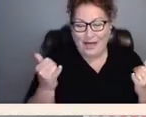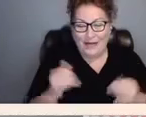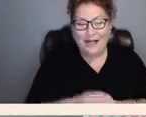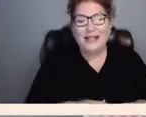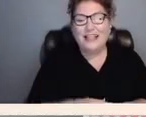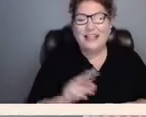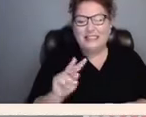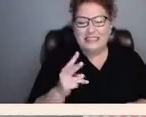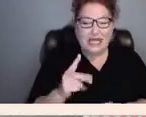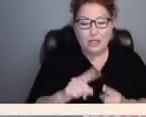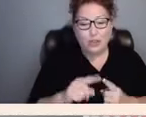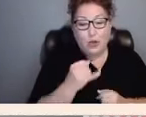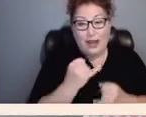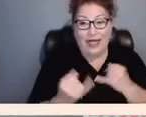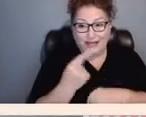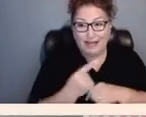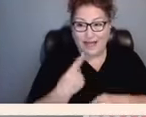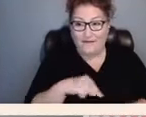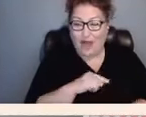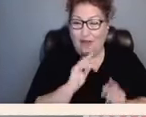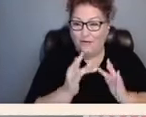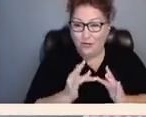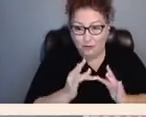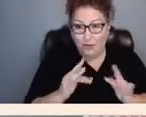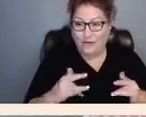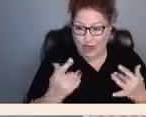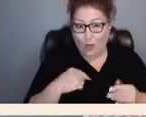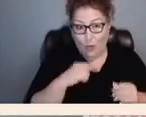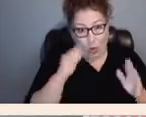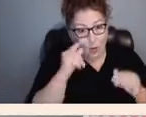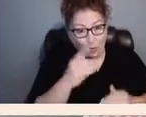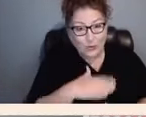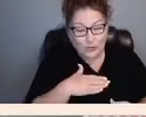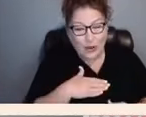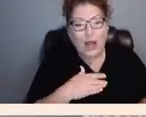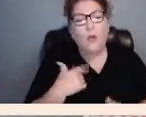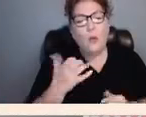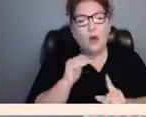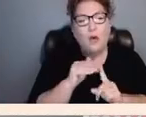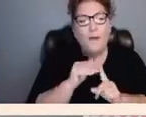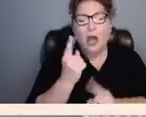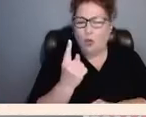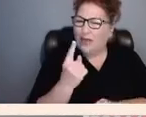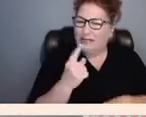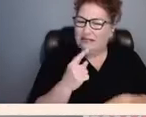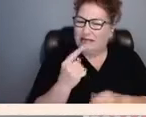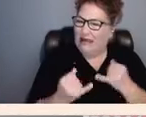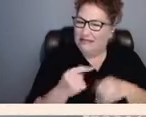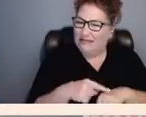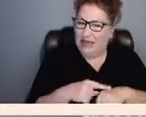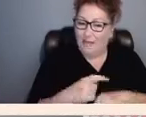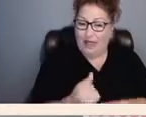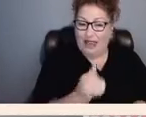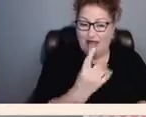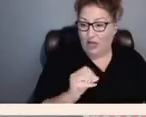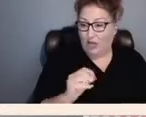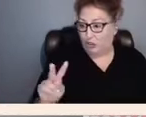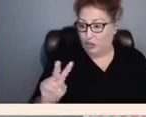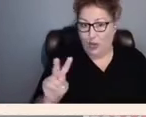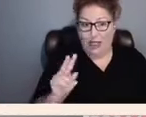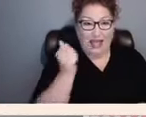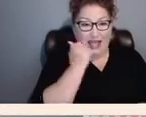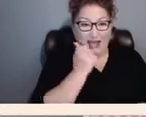our virtual event. We hope you've been enjoying it. Just want to remind you one last time, we're here at 11 and 2 every weekday. So we